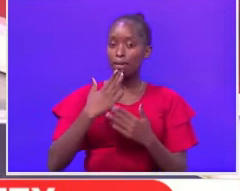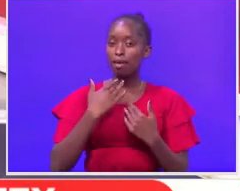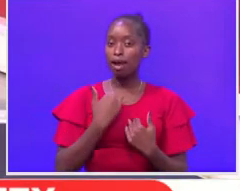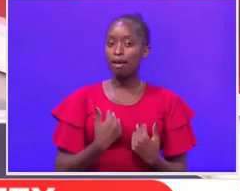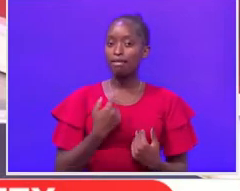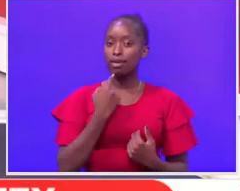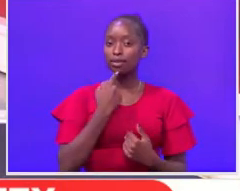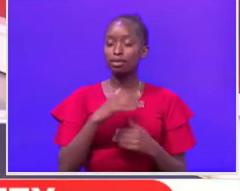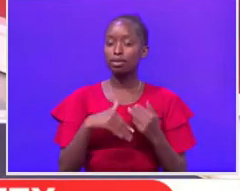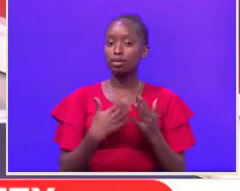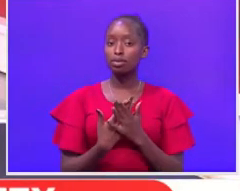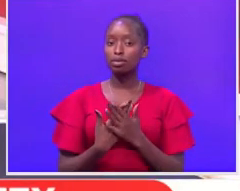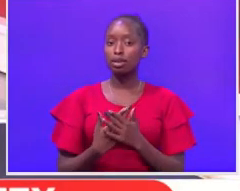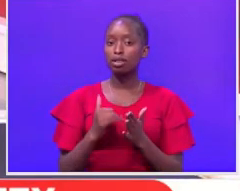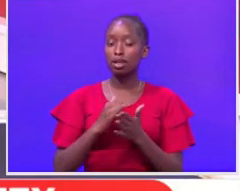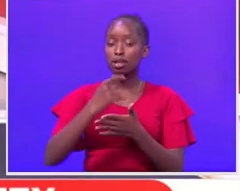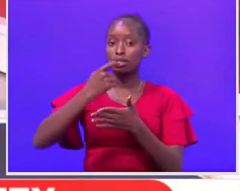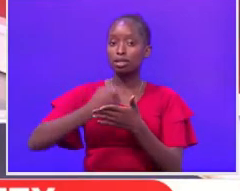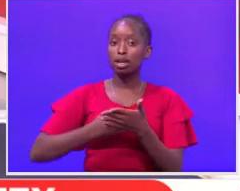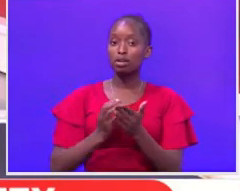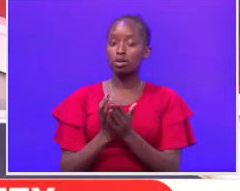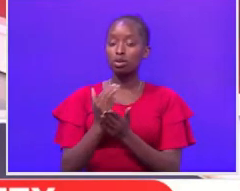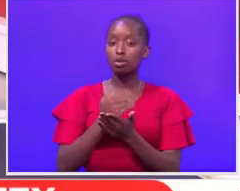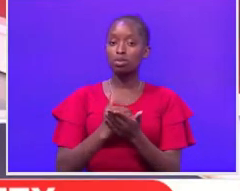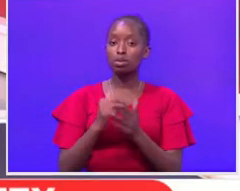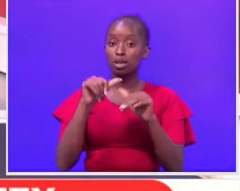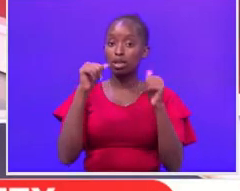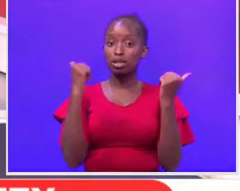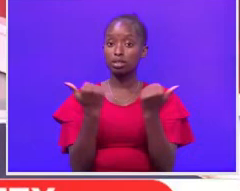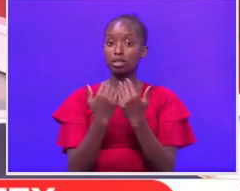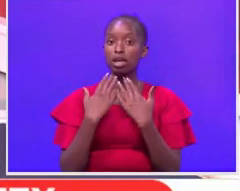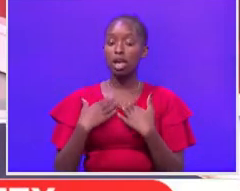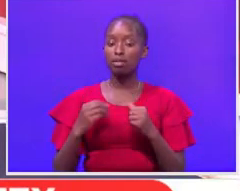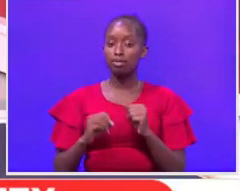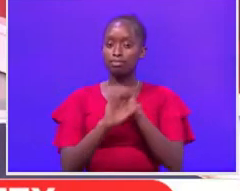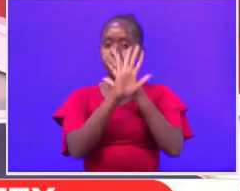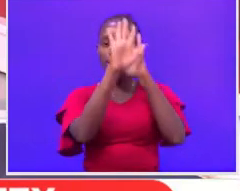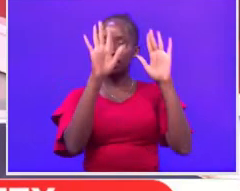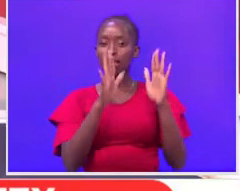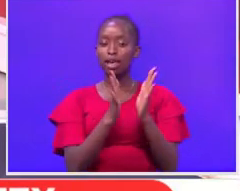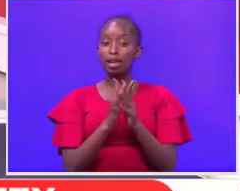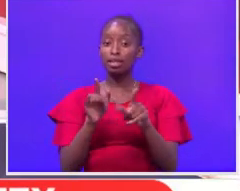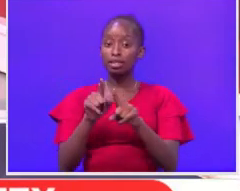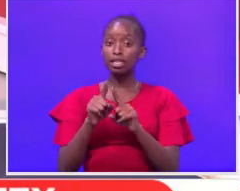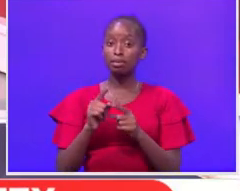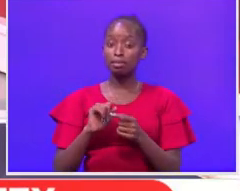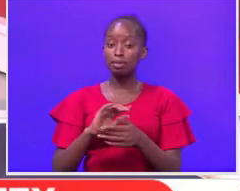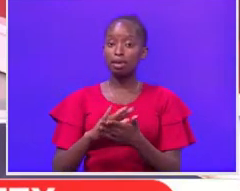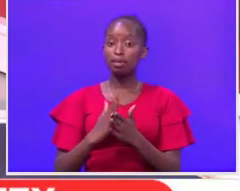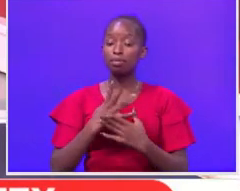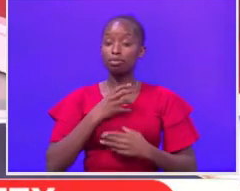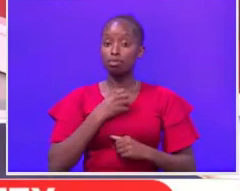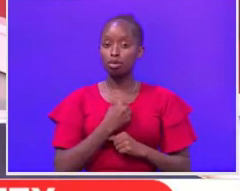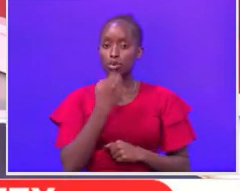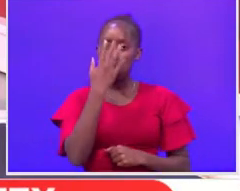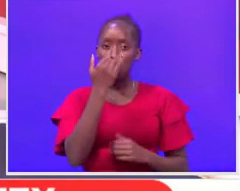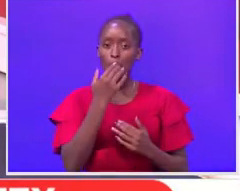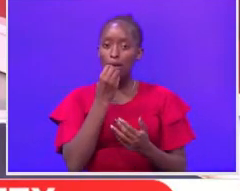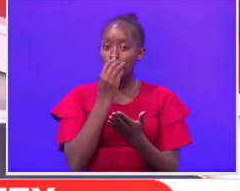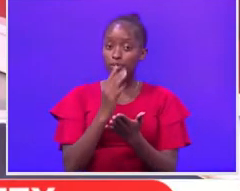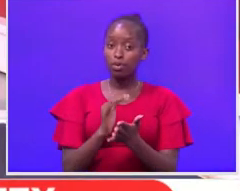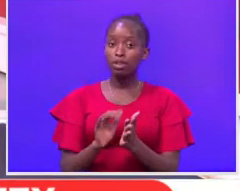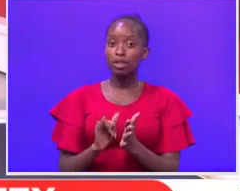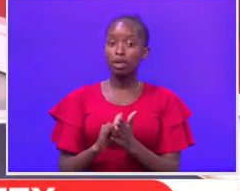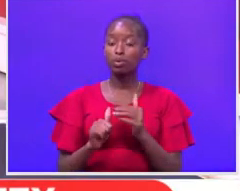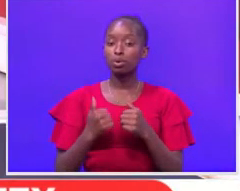tax collecting agency is in clear breach of the 2010 Constitution and confidentiality, since the information captured